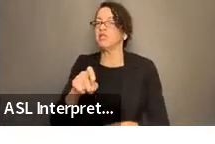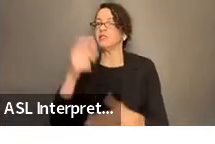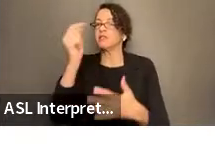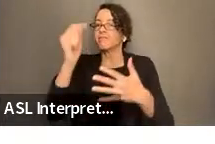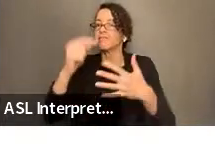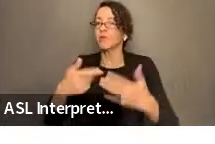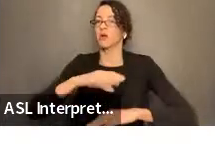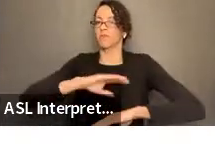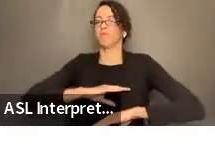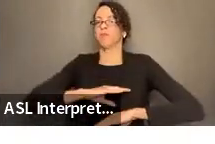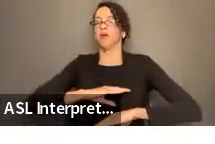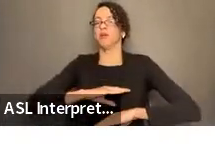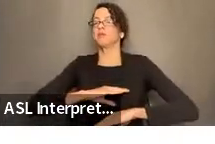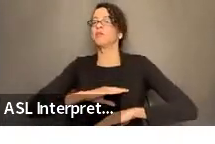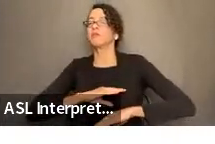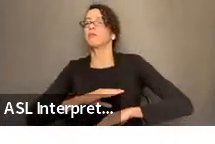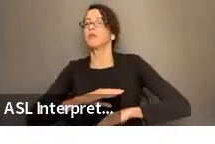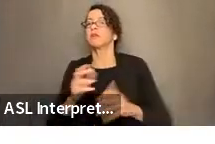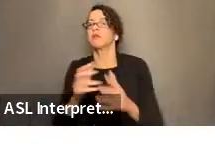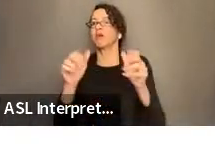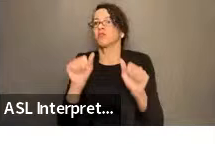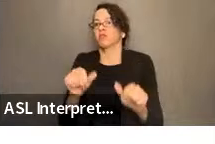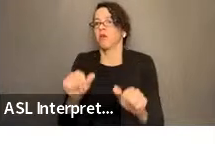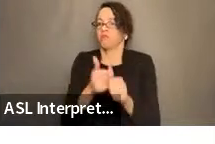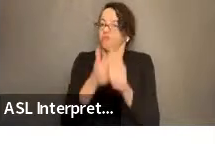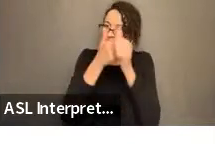system regulations. Next slide, please.